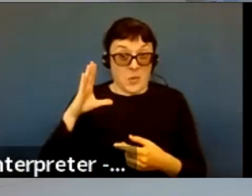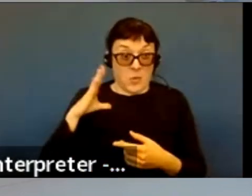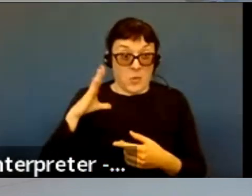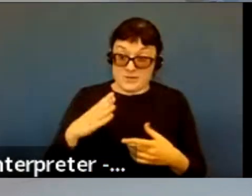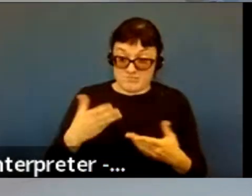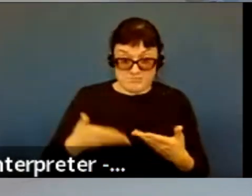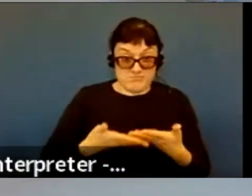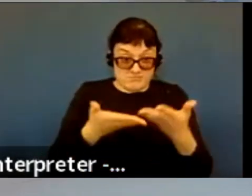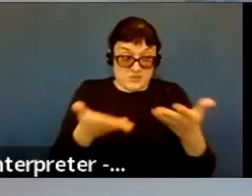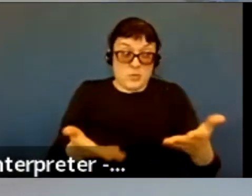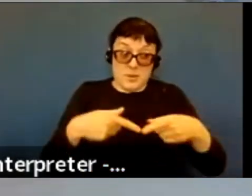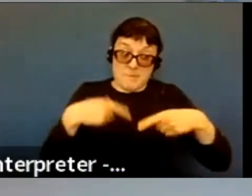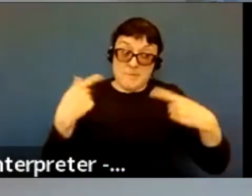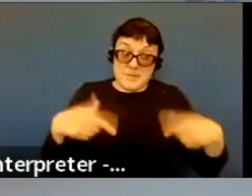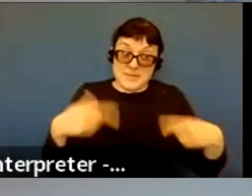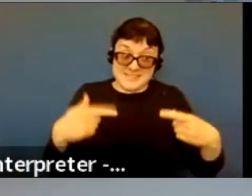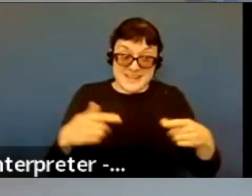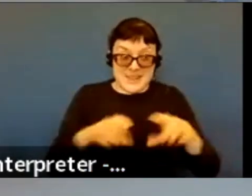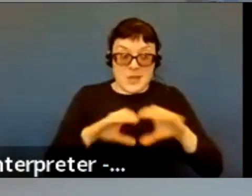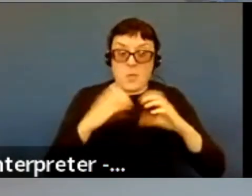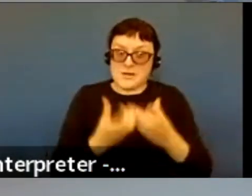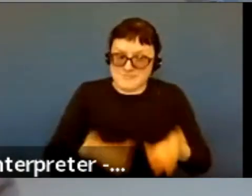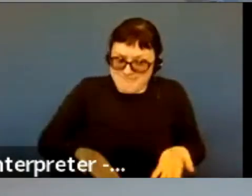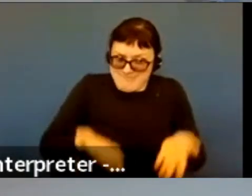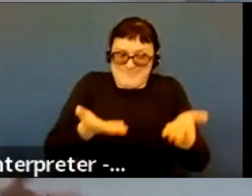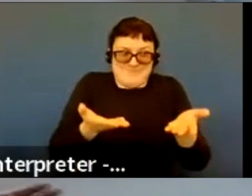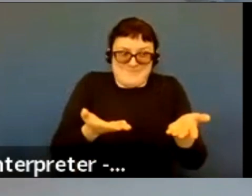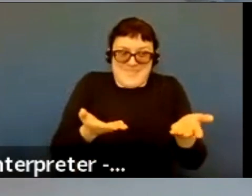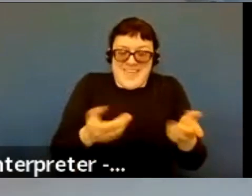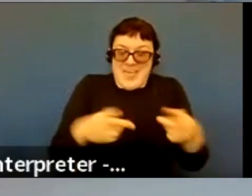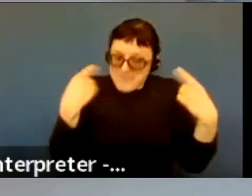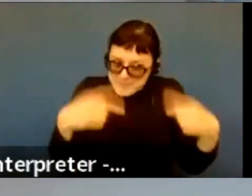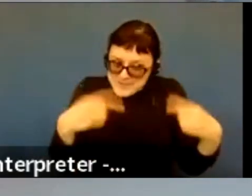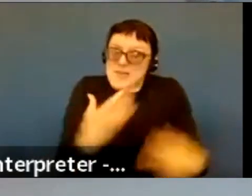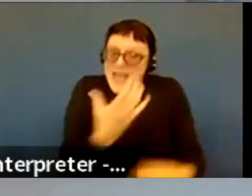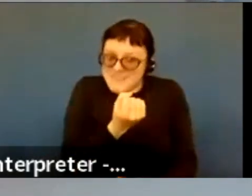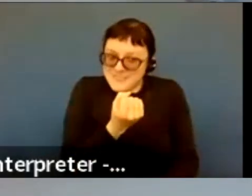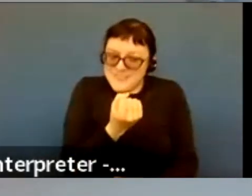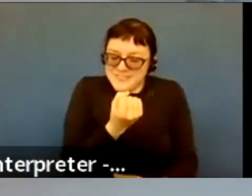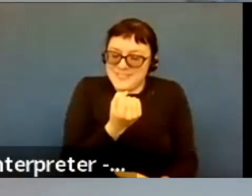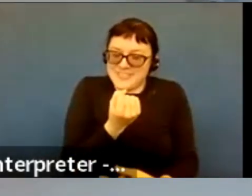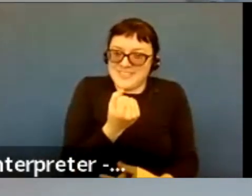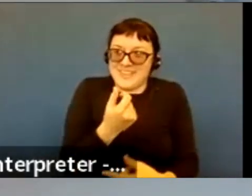that permission. In fact, you've got the workshop right there, but you've got that permission